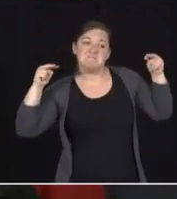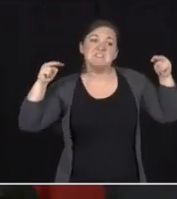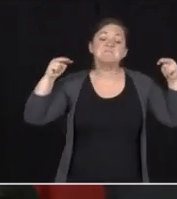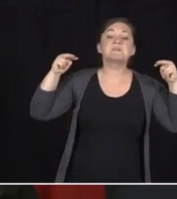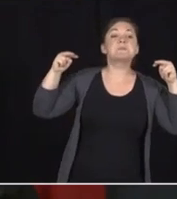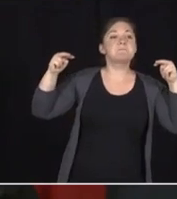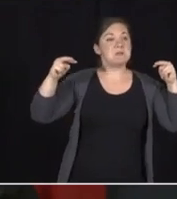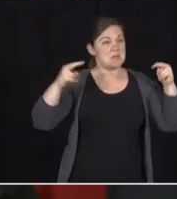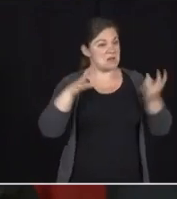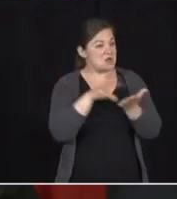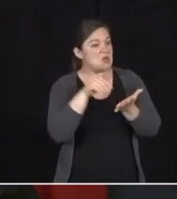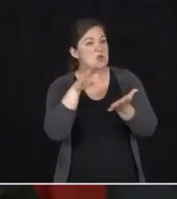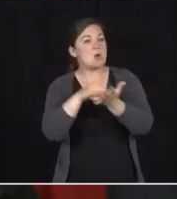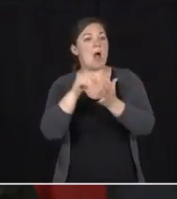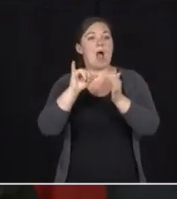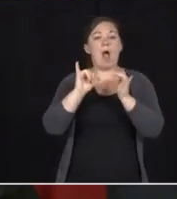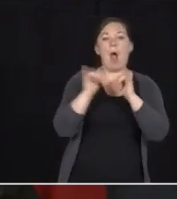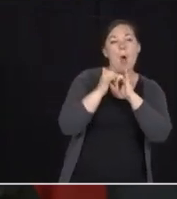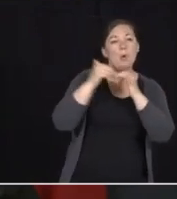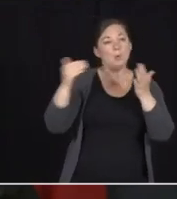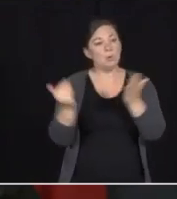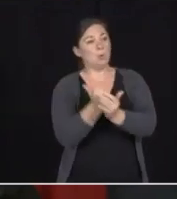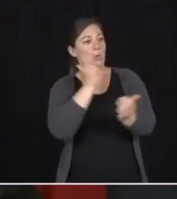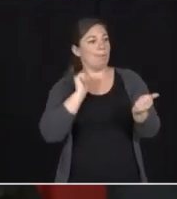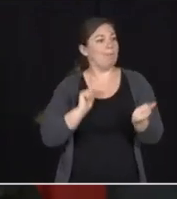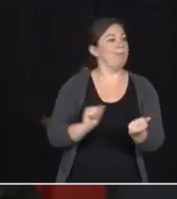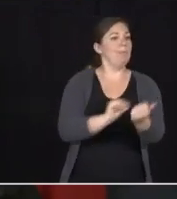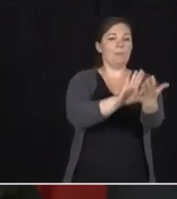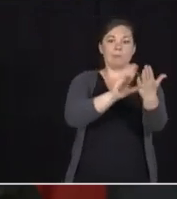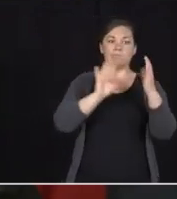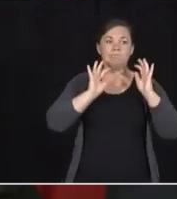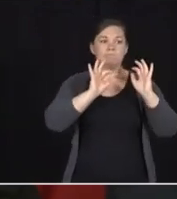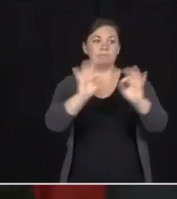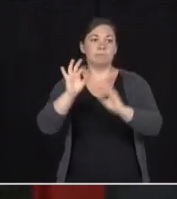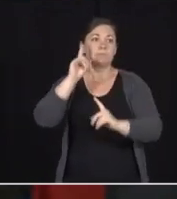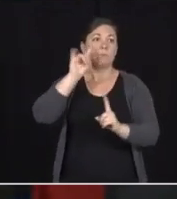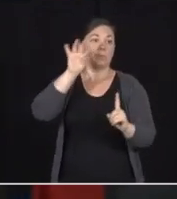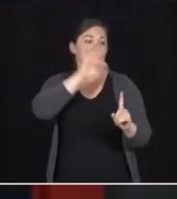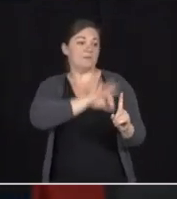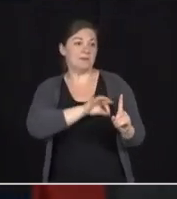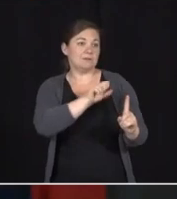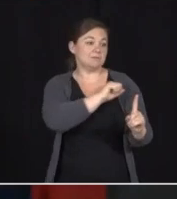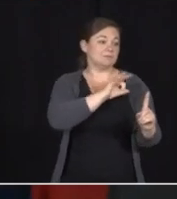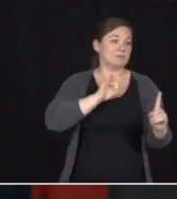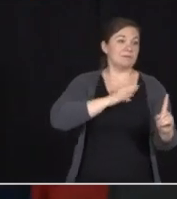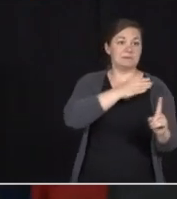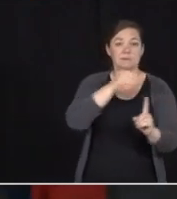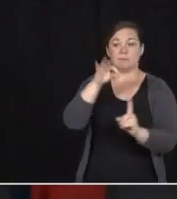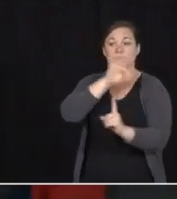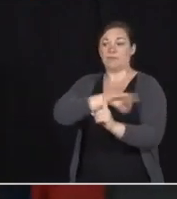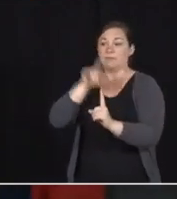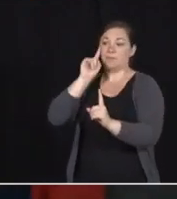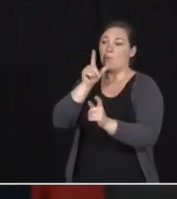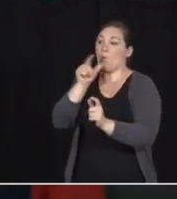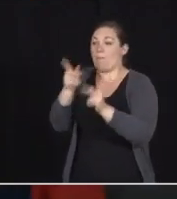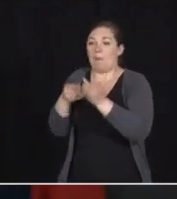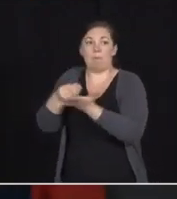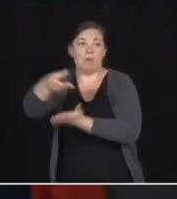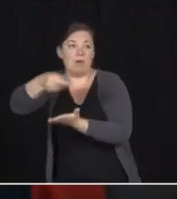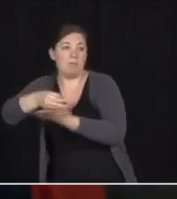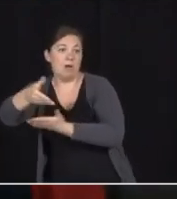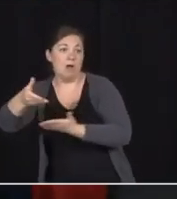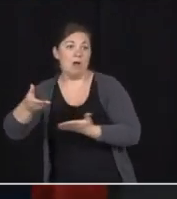customer, but benefit their staff and their employees. But I'll pass this over to Minister Sarkaria.